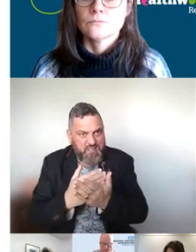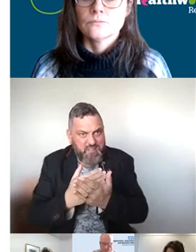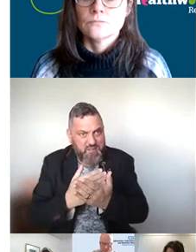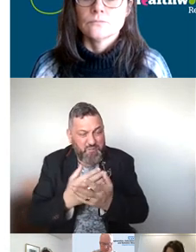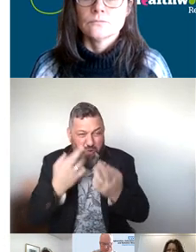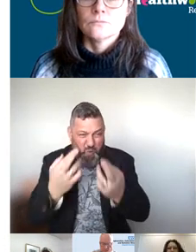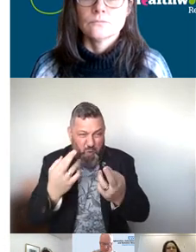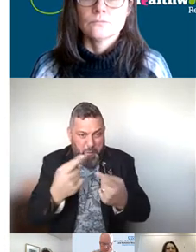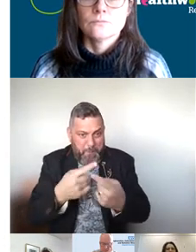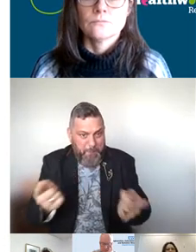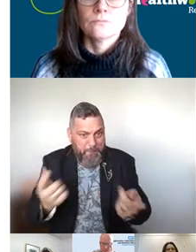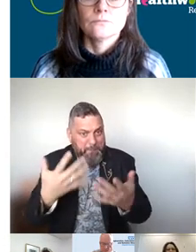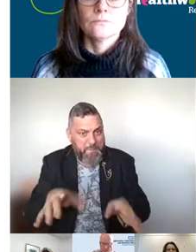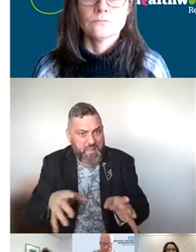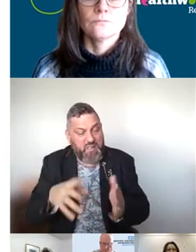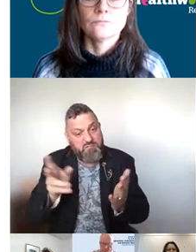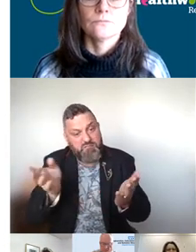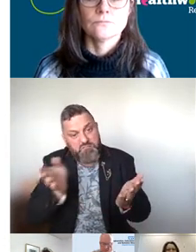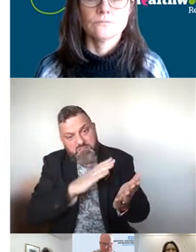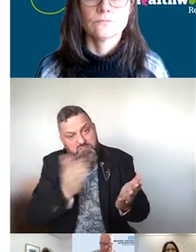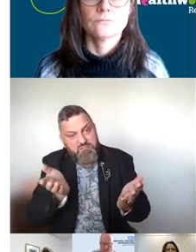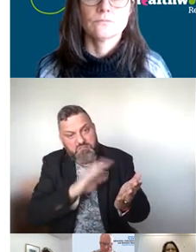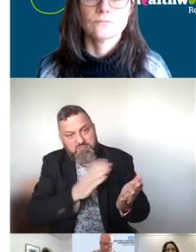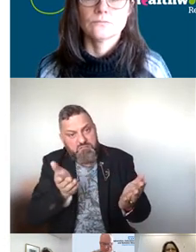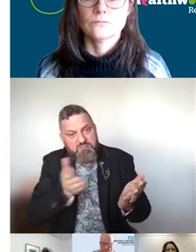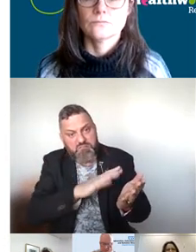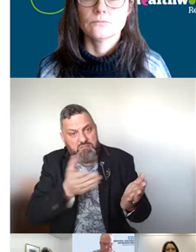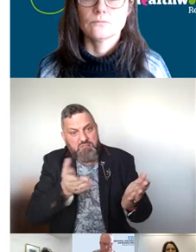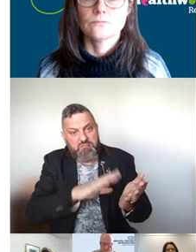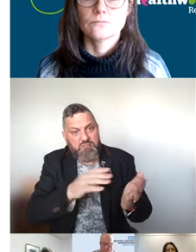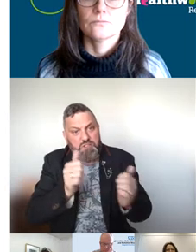an opportunity to have at least a flick through the main document